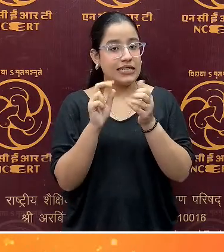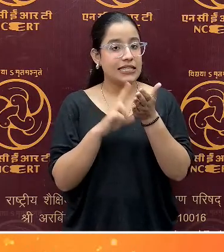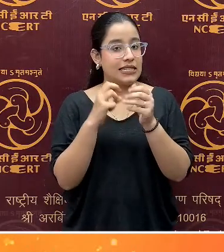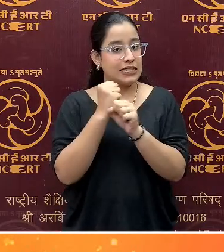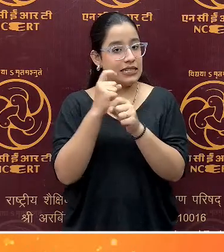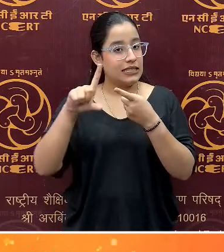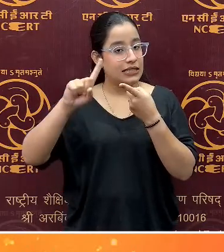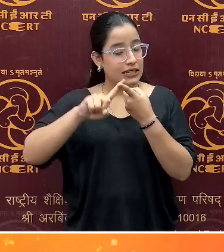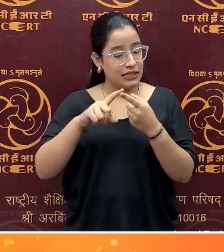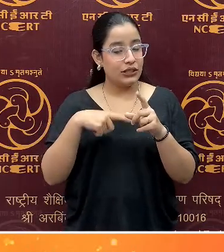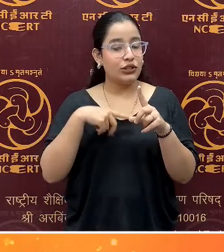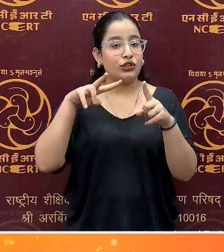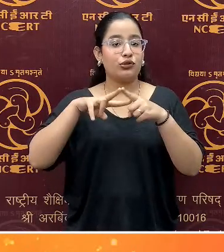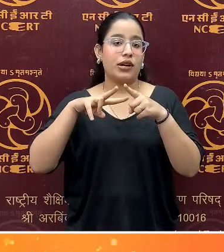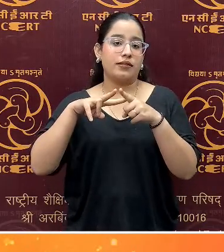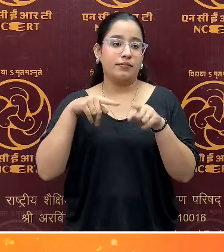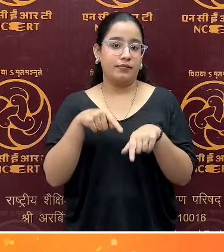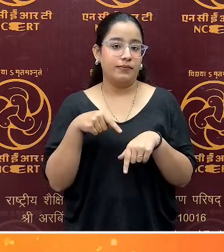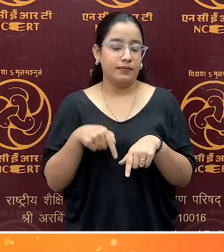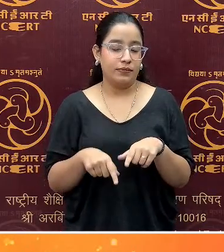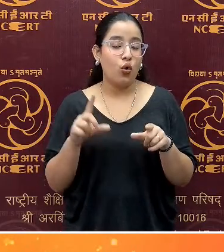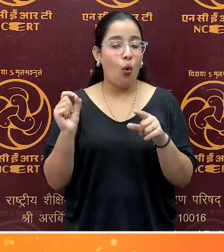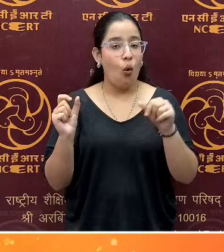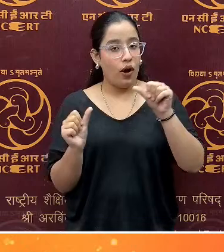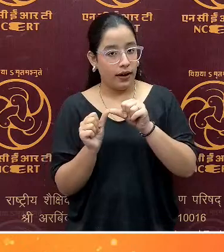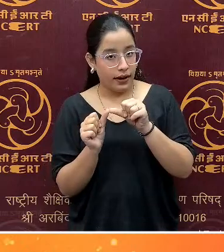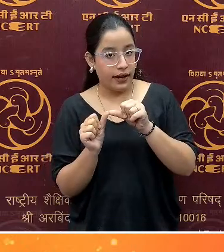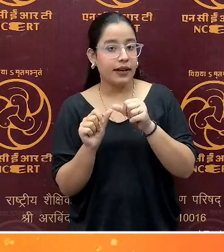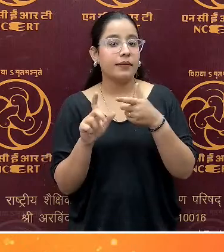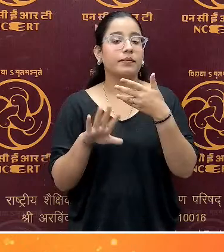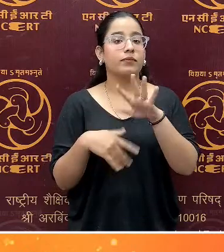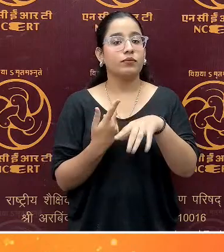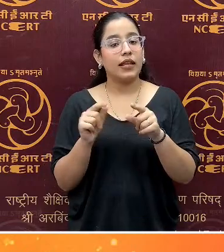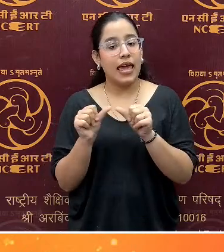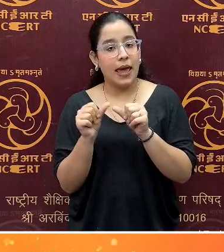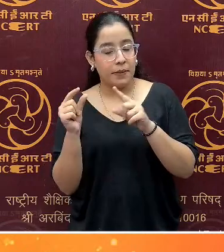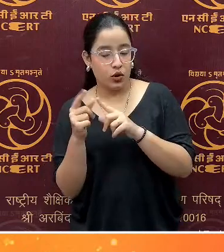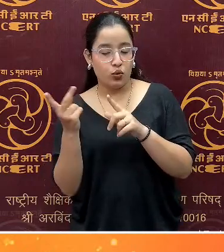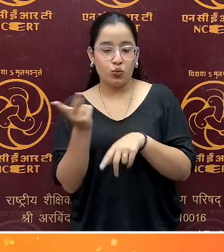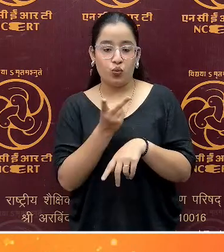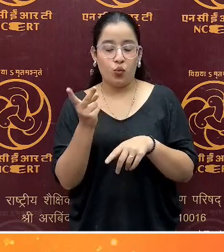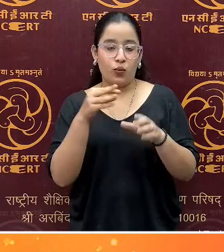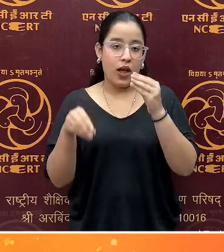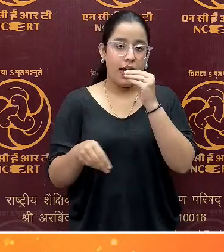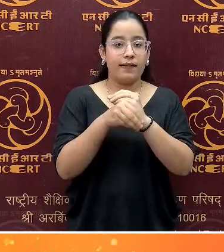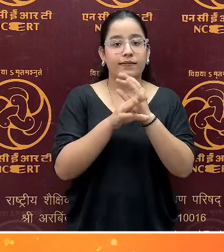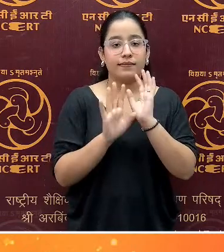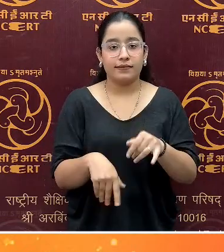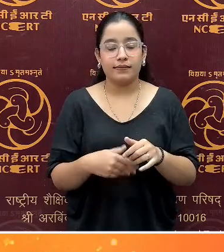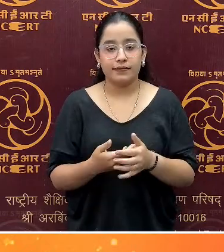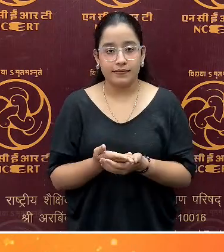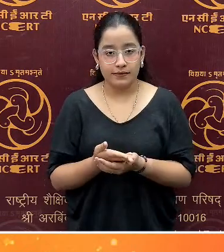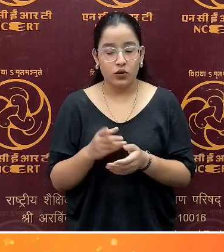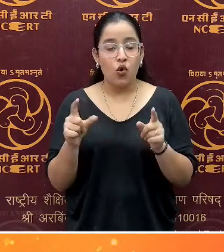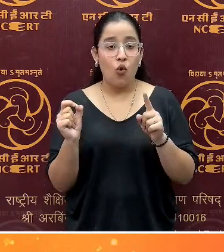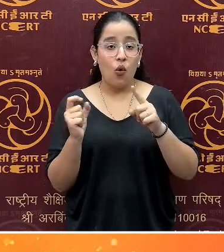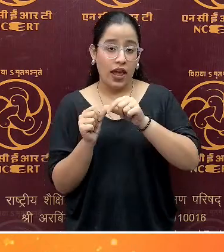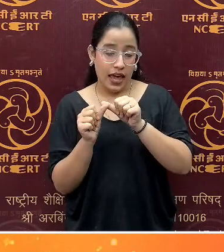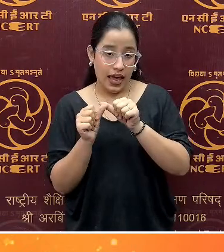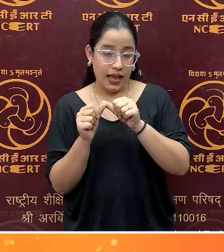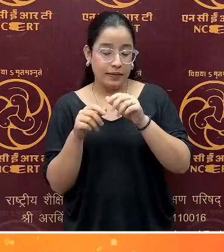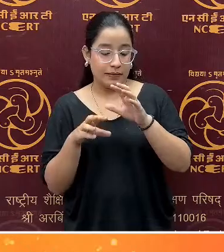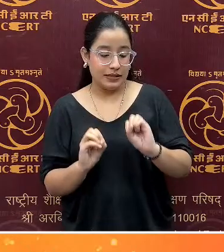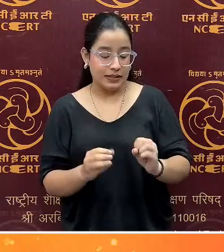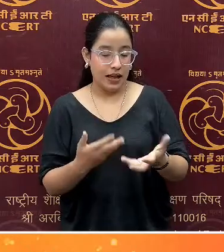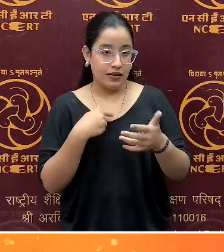vector is shown as the sum of vector OA and AP. Both have the OA, terminal point A, initial